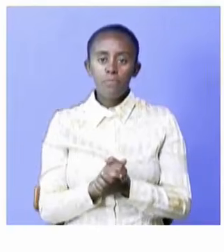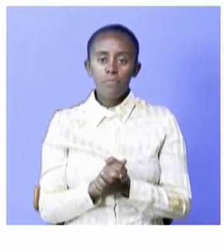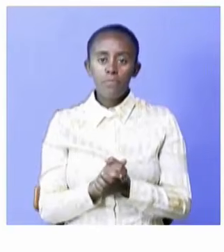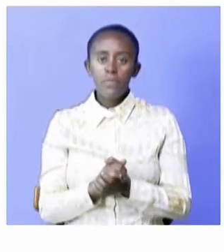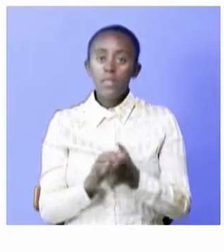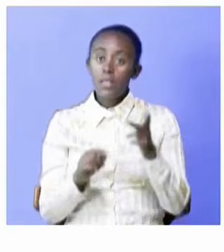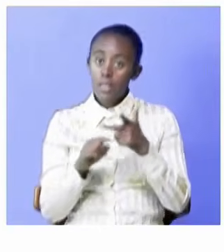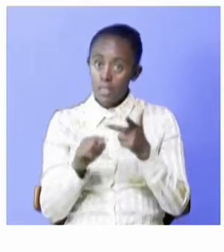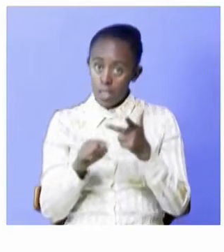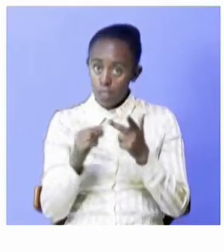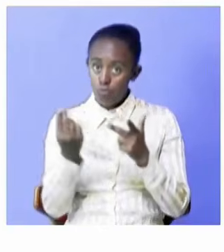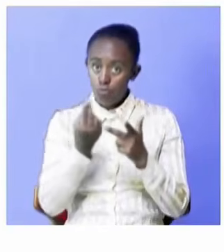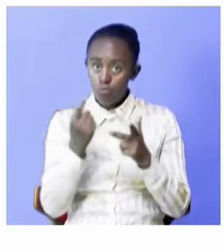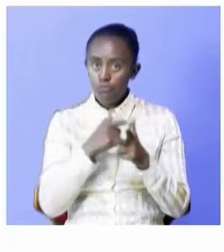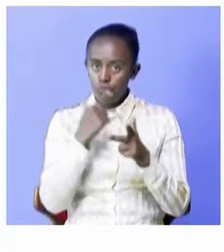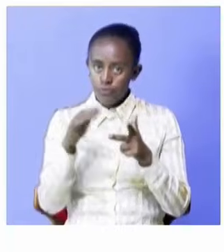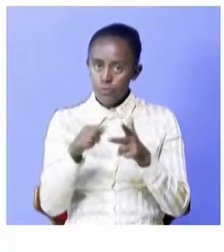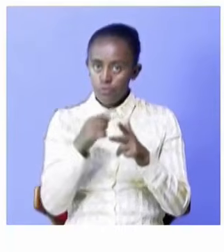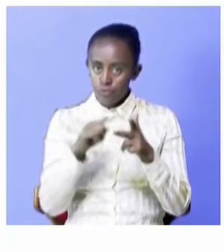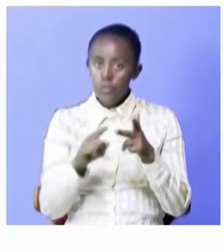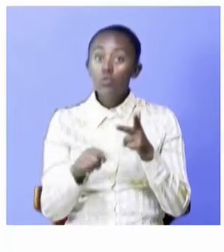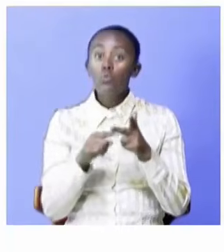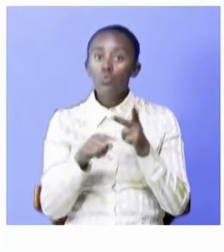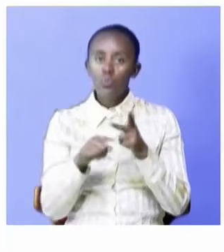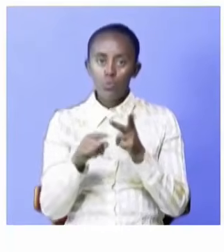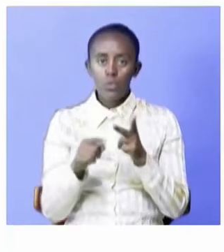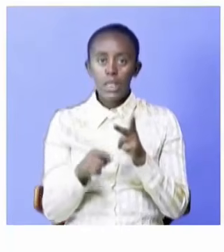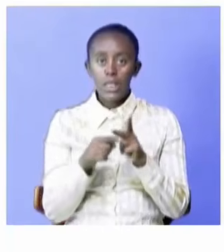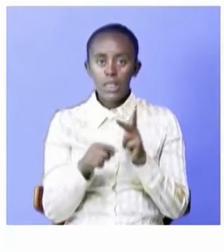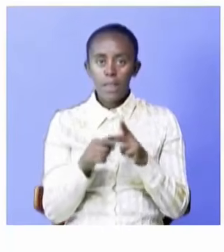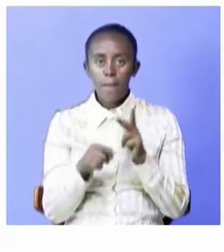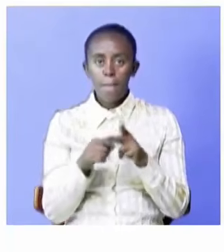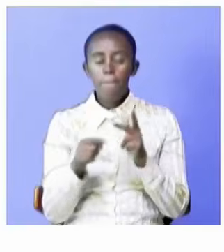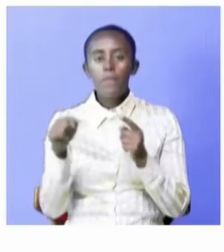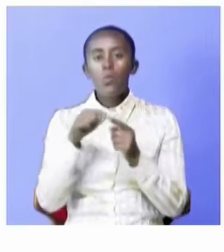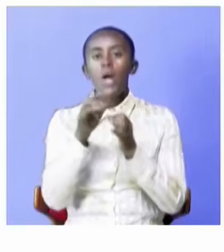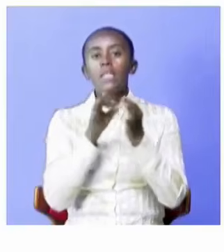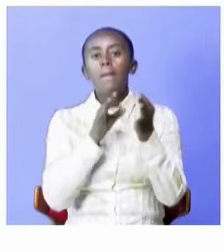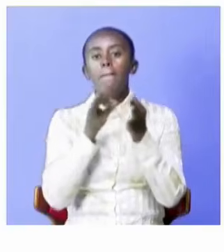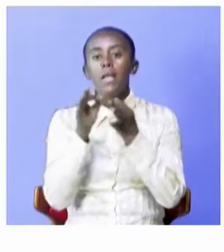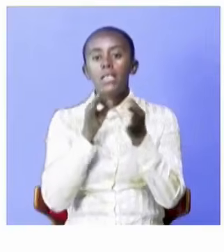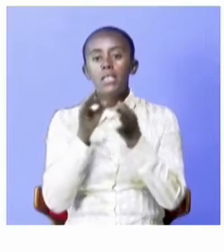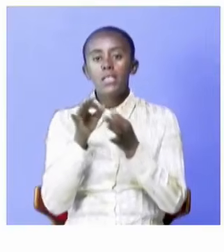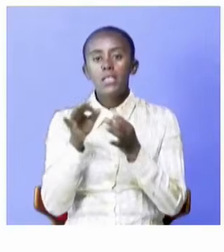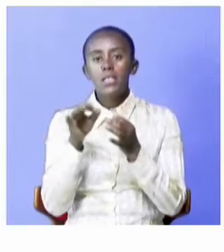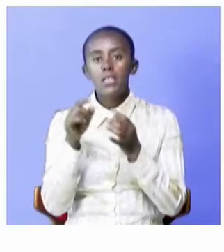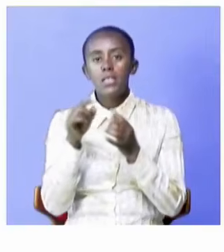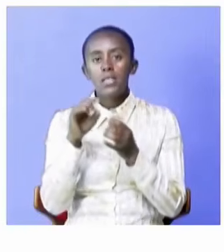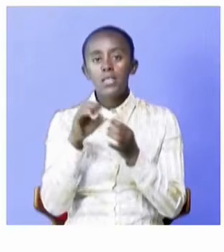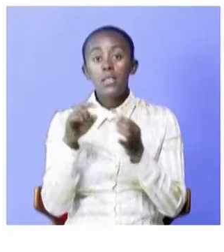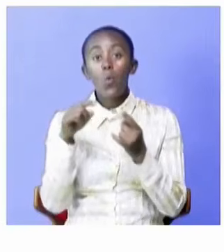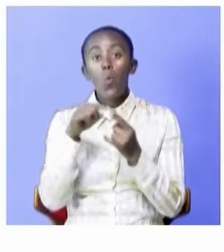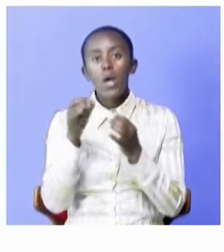The third way of using the simple present tense is to express